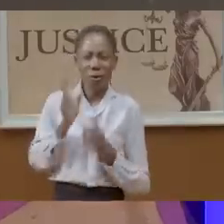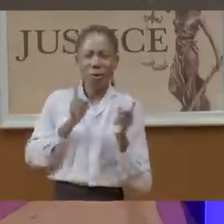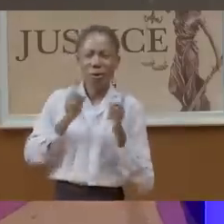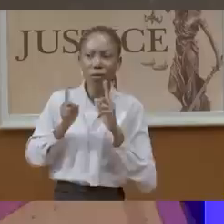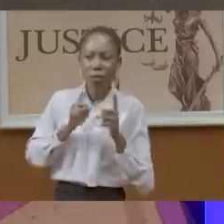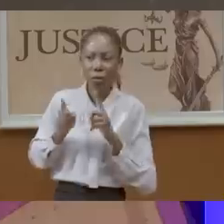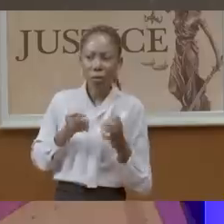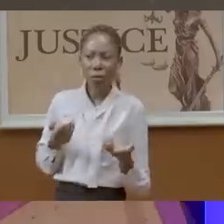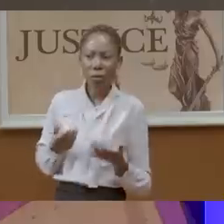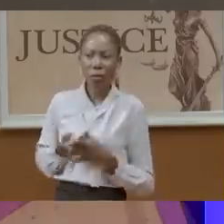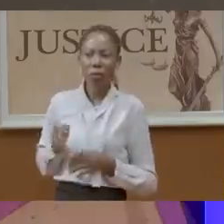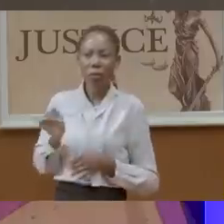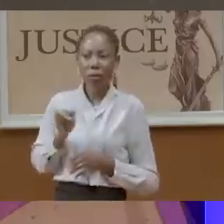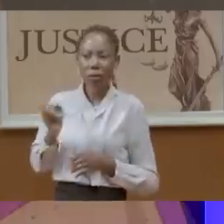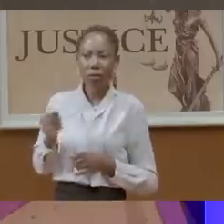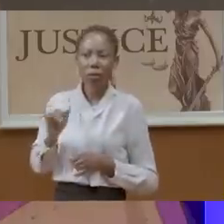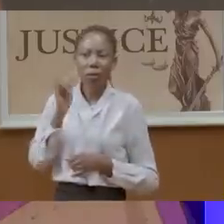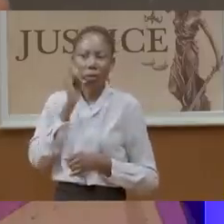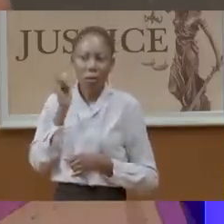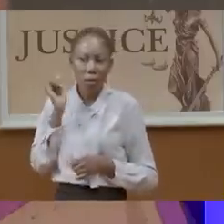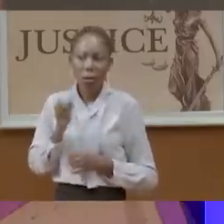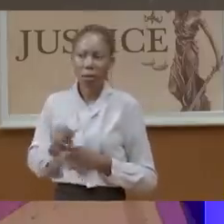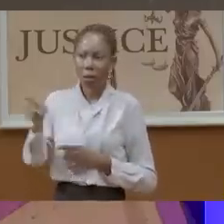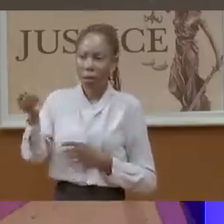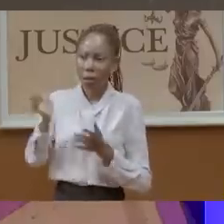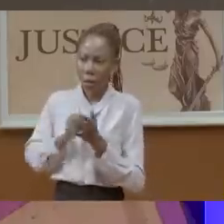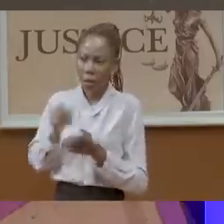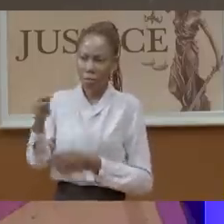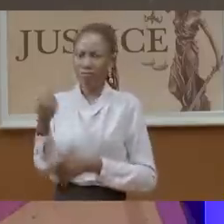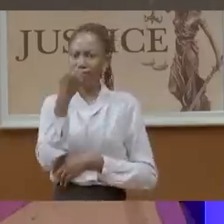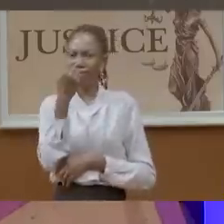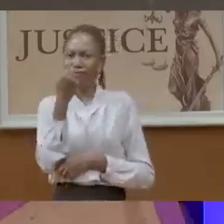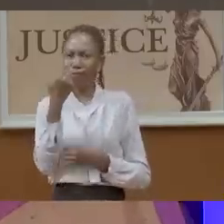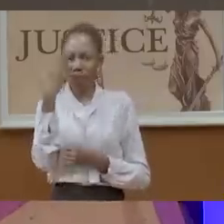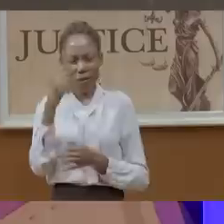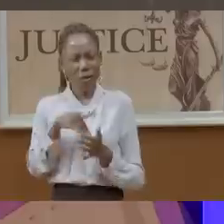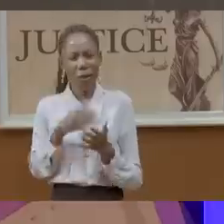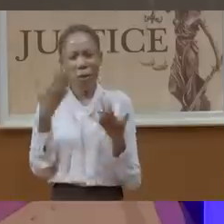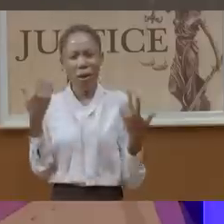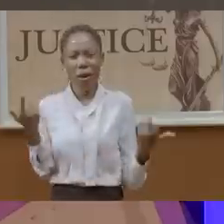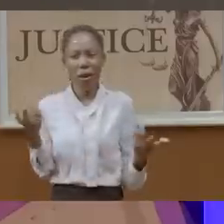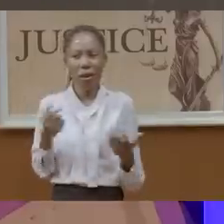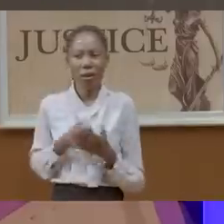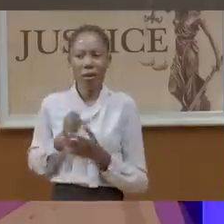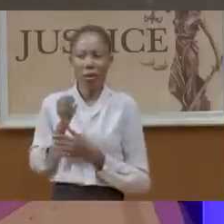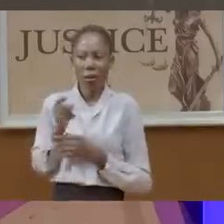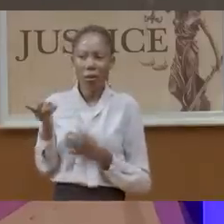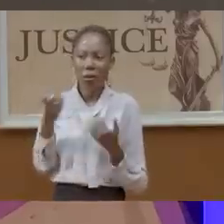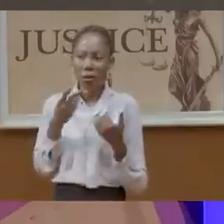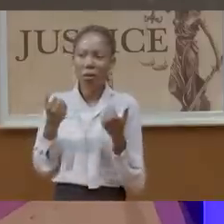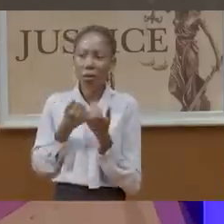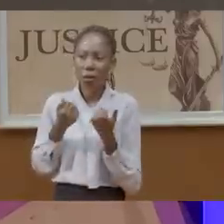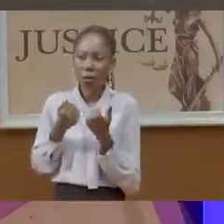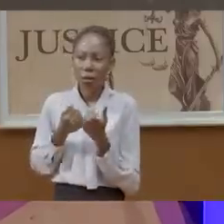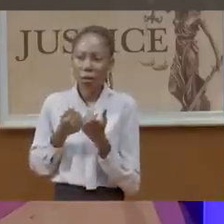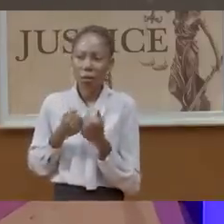till yesterday there, when he stood up and came closer, I was pointing finger at me. So we fought that day. We actually